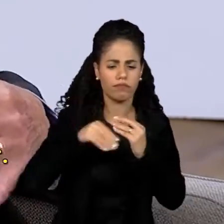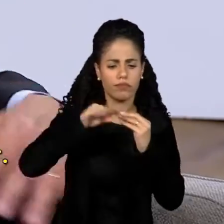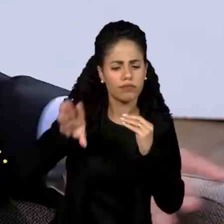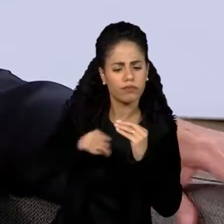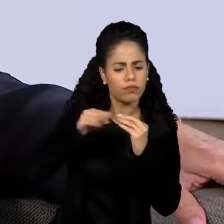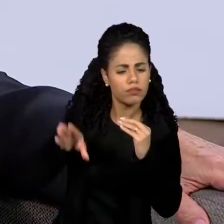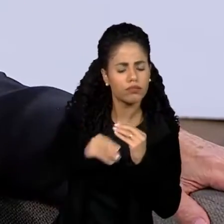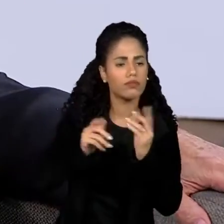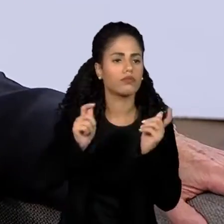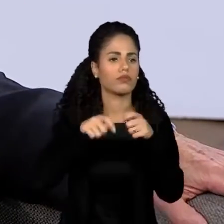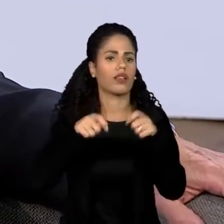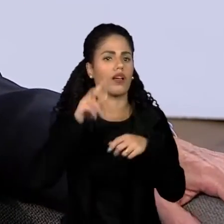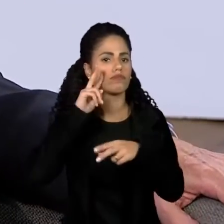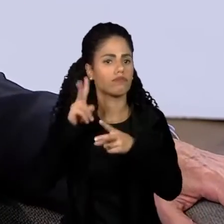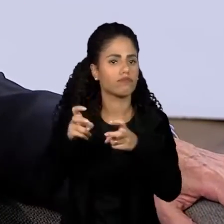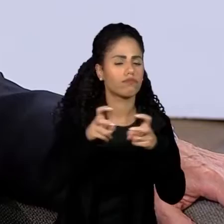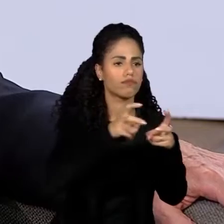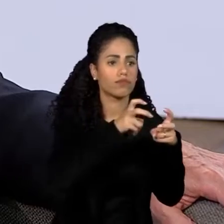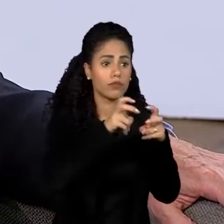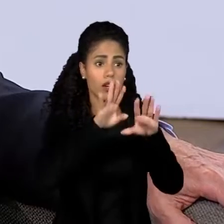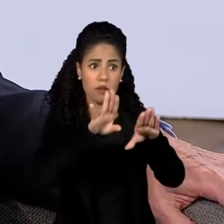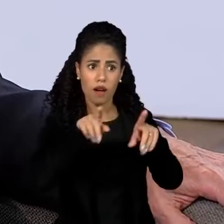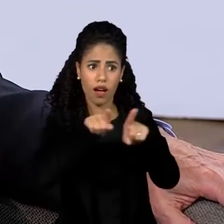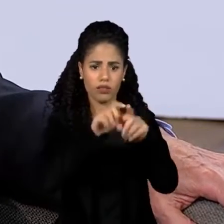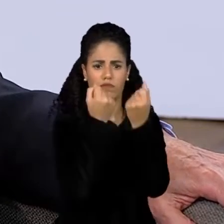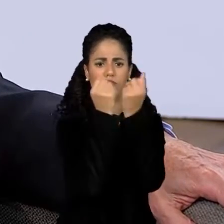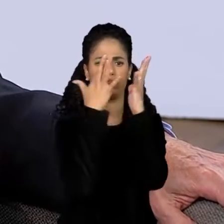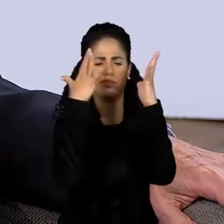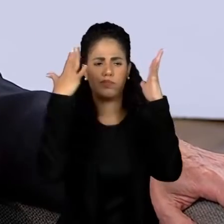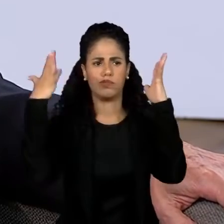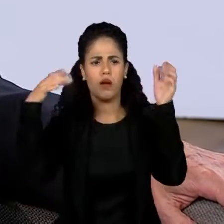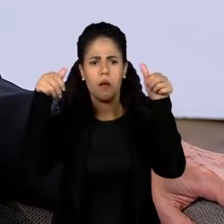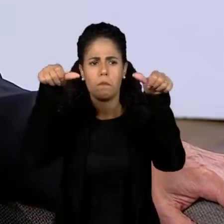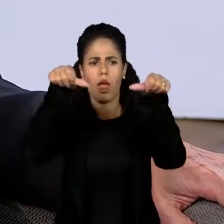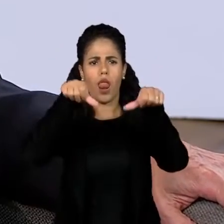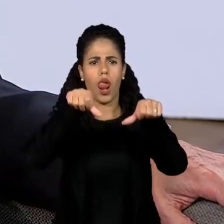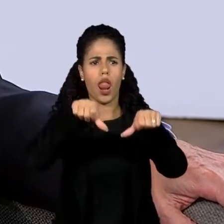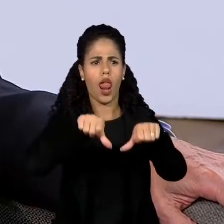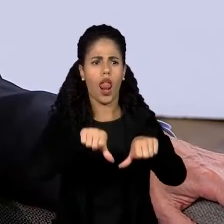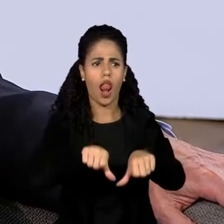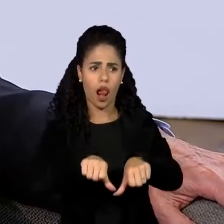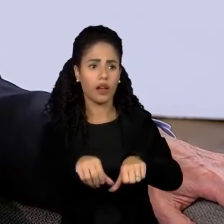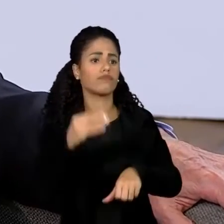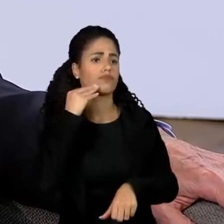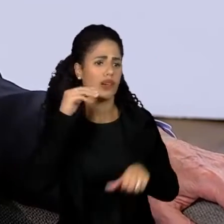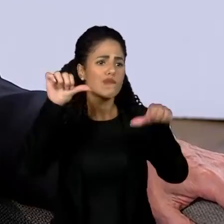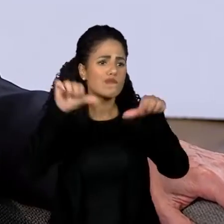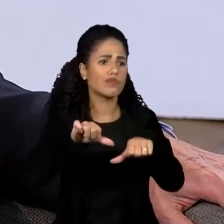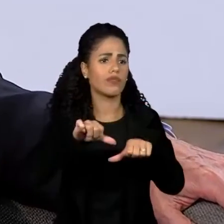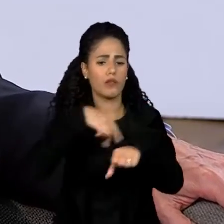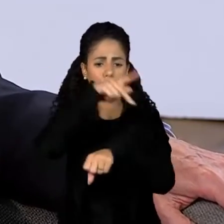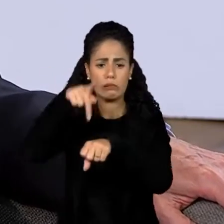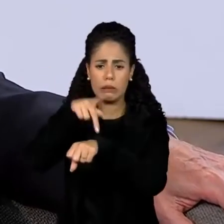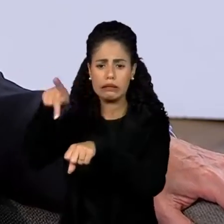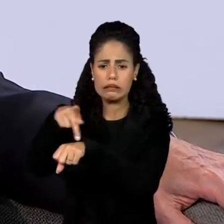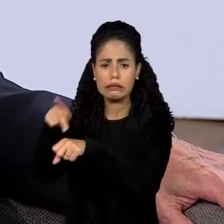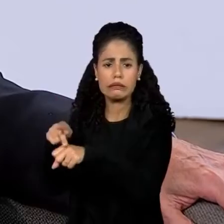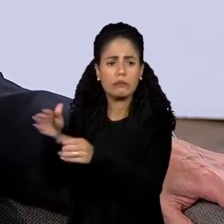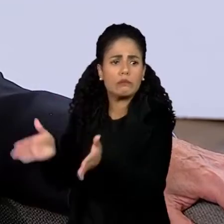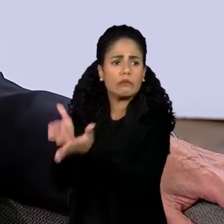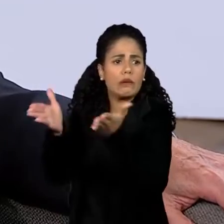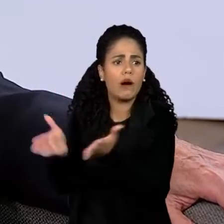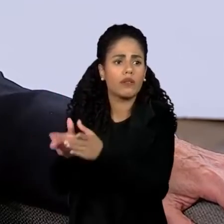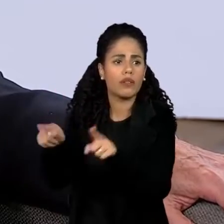complementary. A bad environment affects the poorest countries and affects the poorest people in each